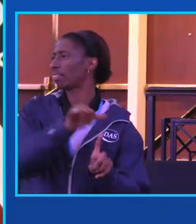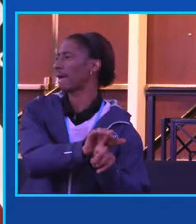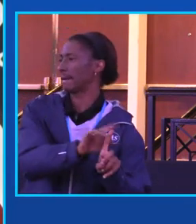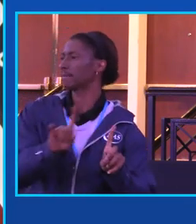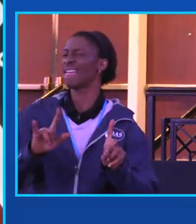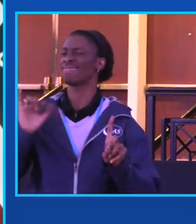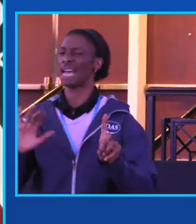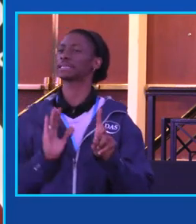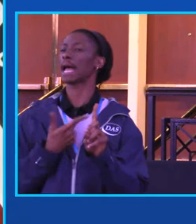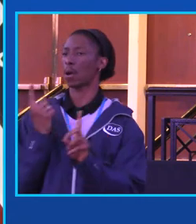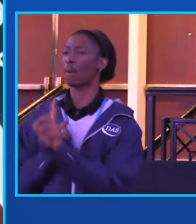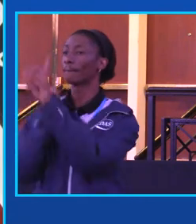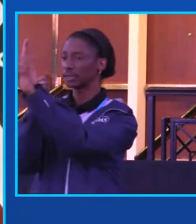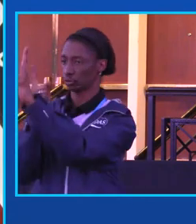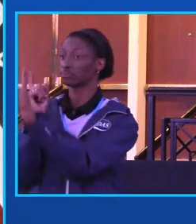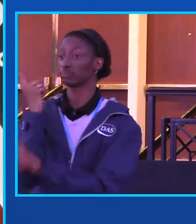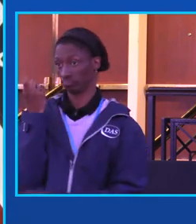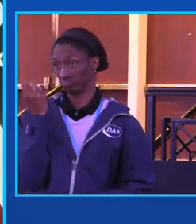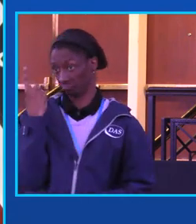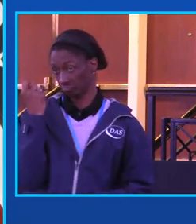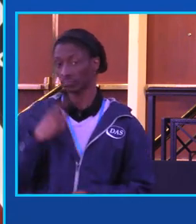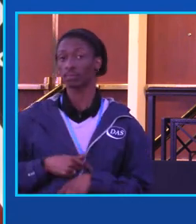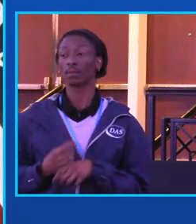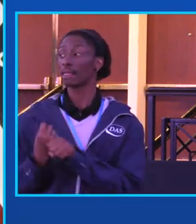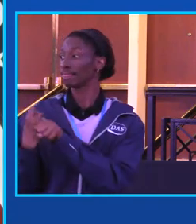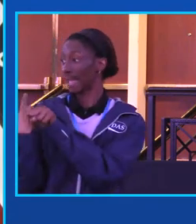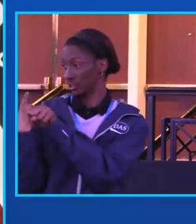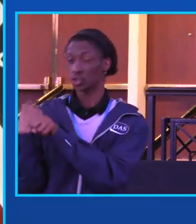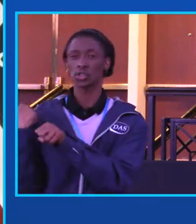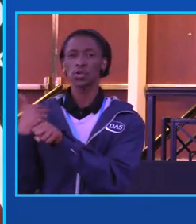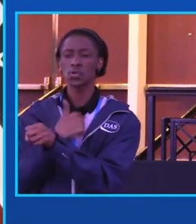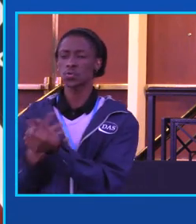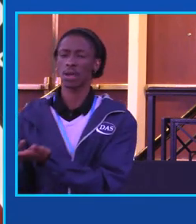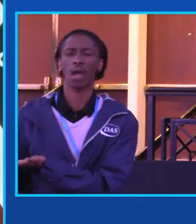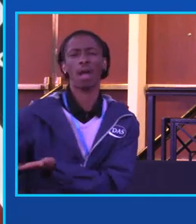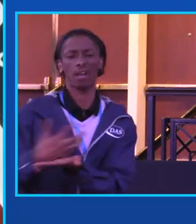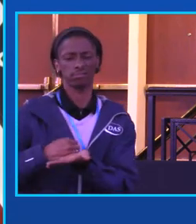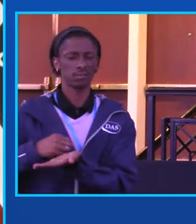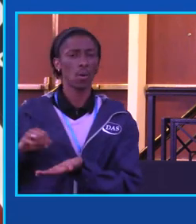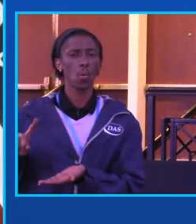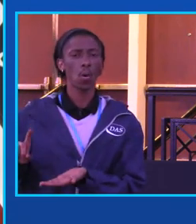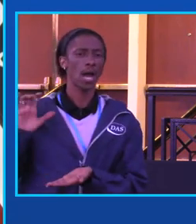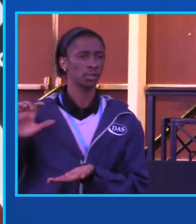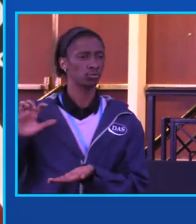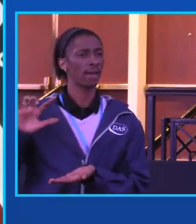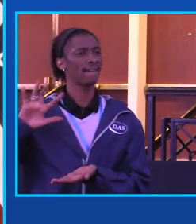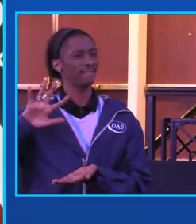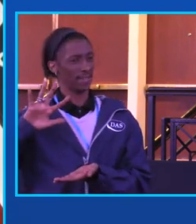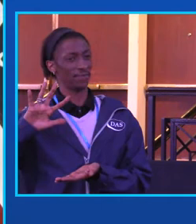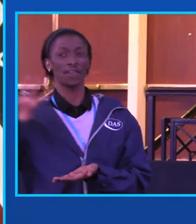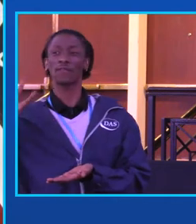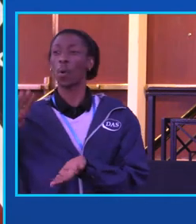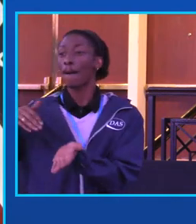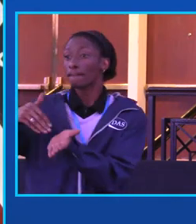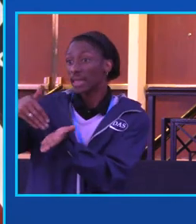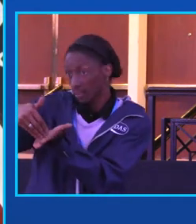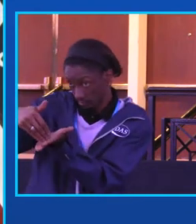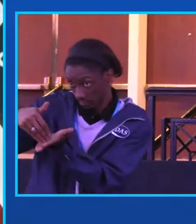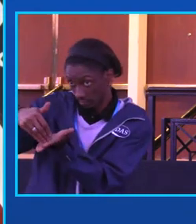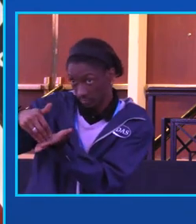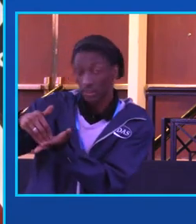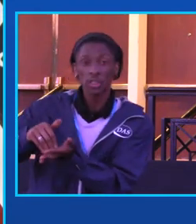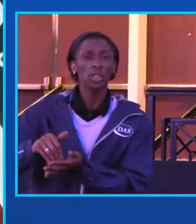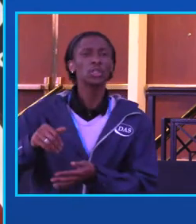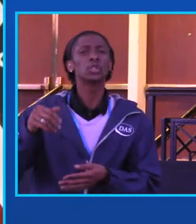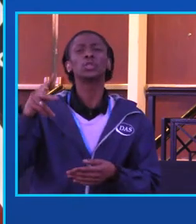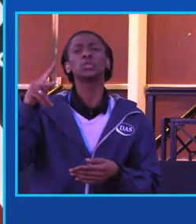our mission. Last year, we raised $154 million, nearly 2.5